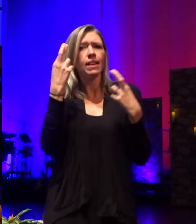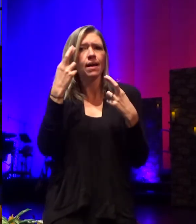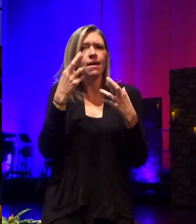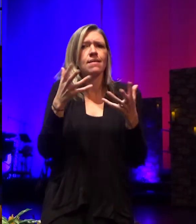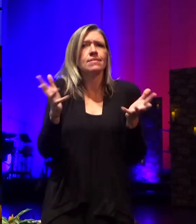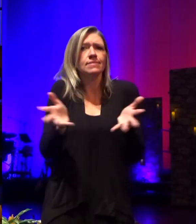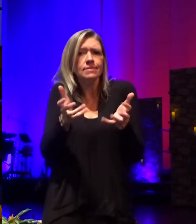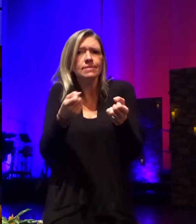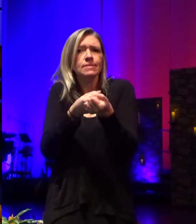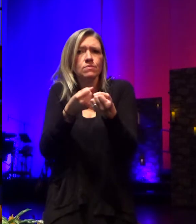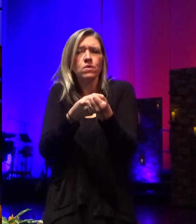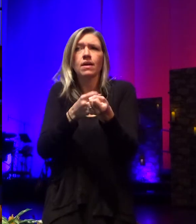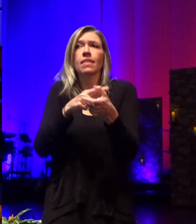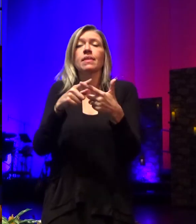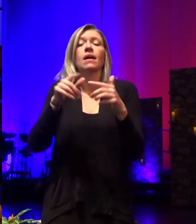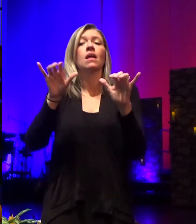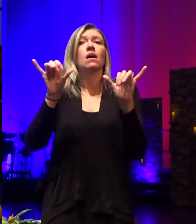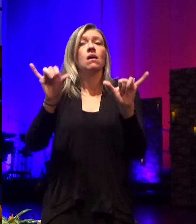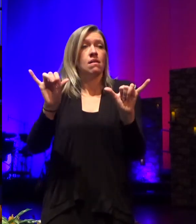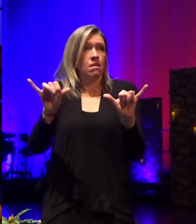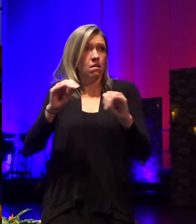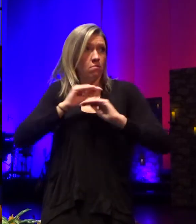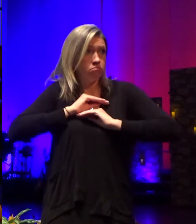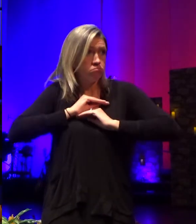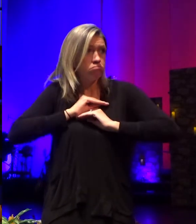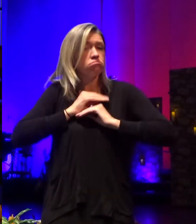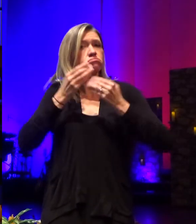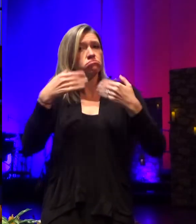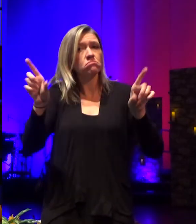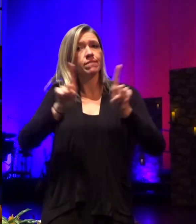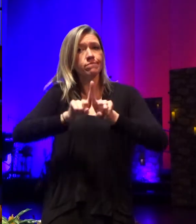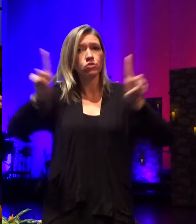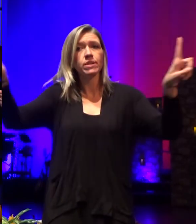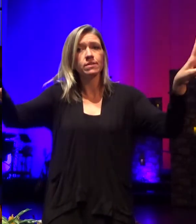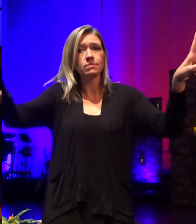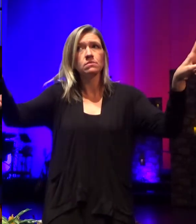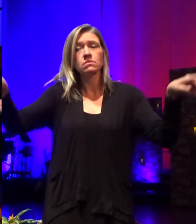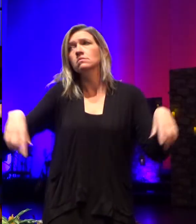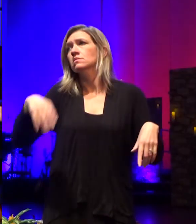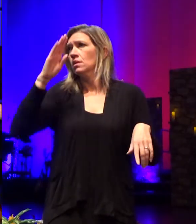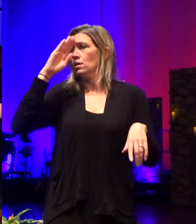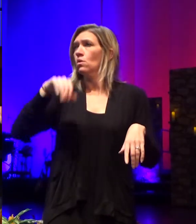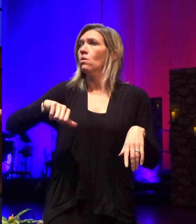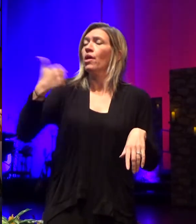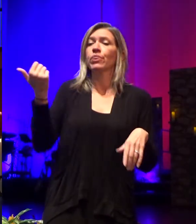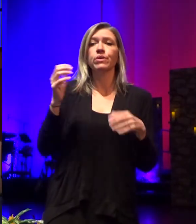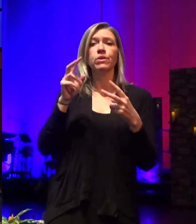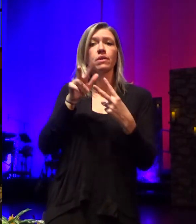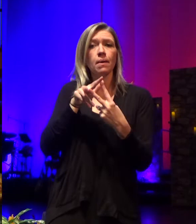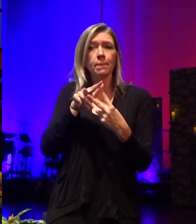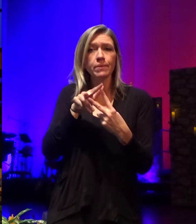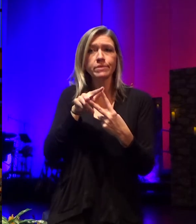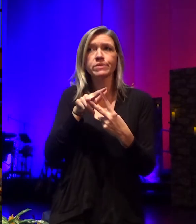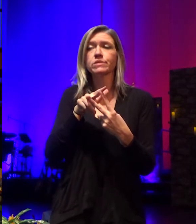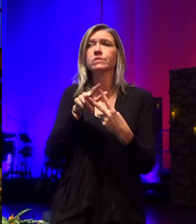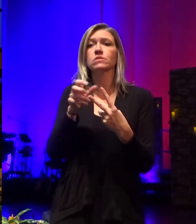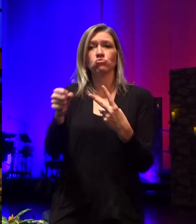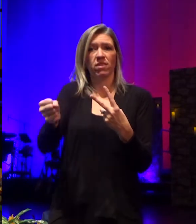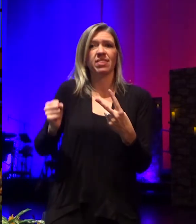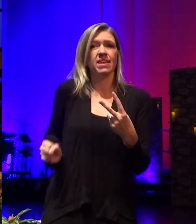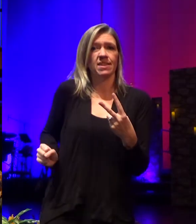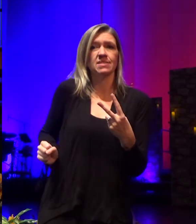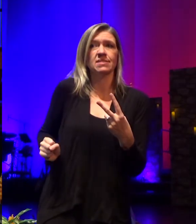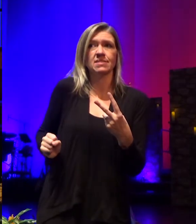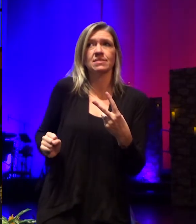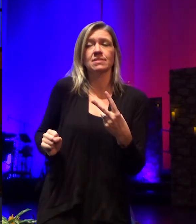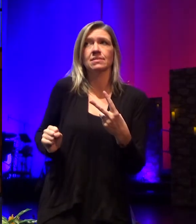that, it's best that they be free. I know other individuals, other couples who've pulled the release lever on